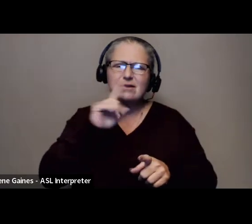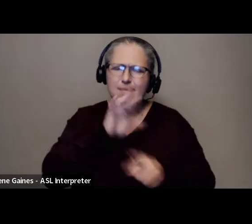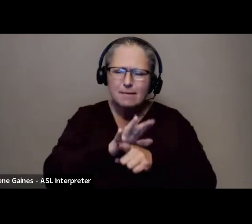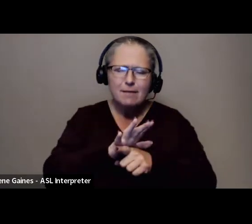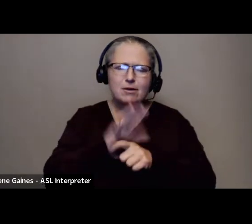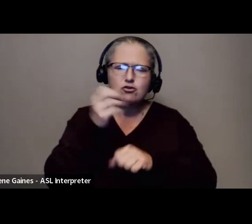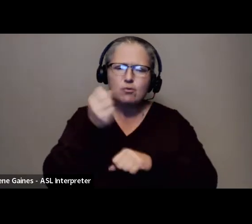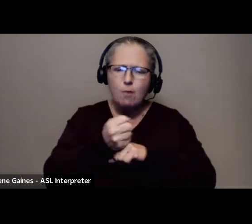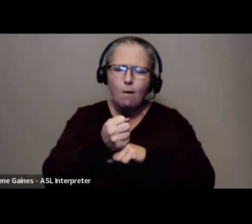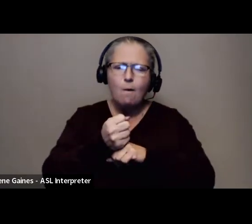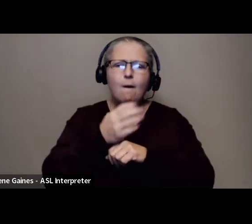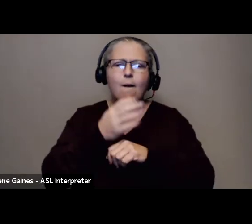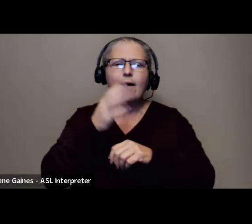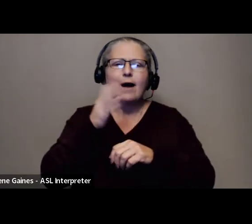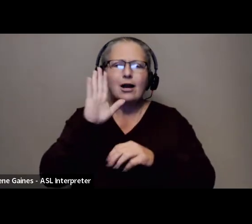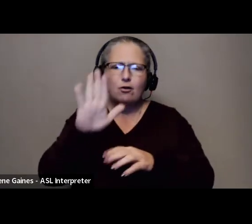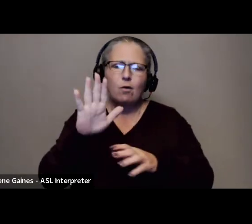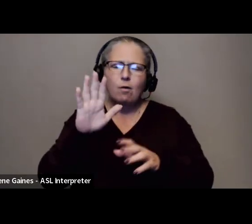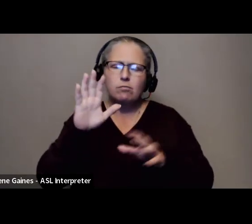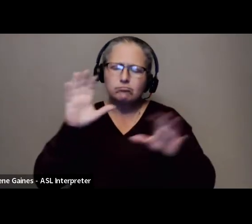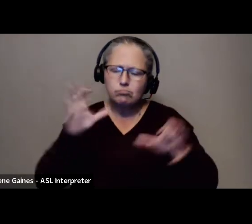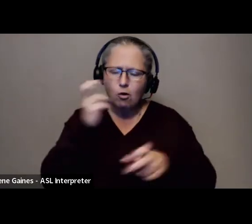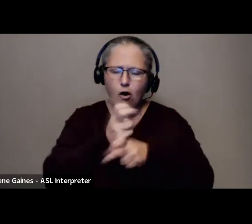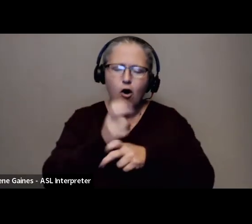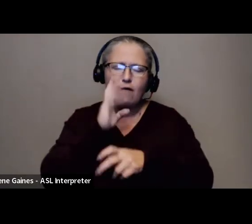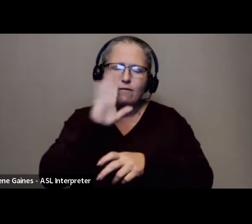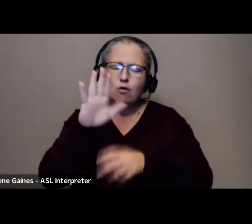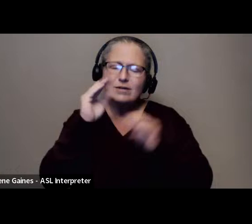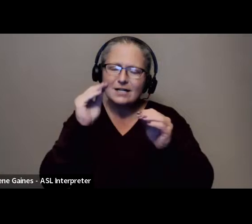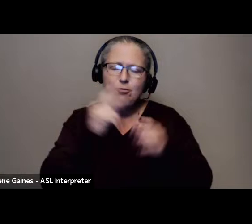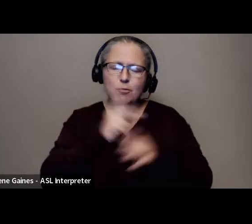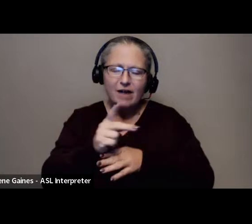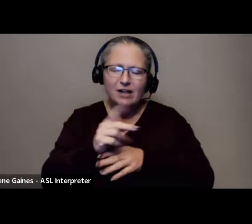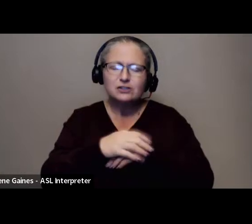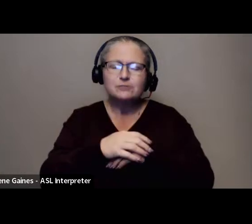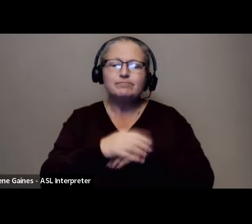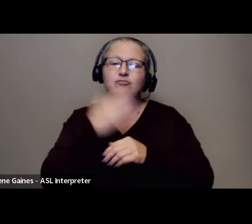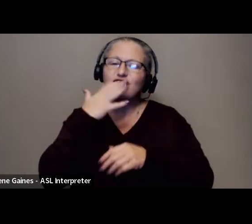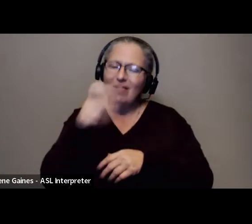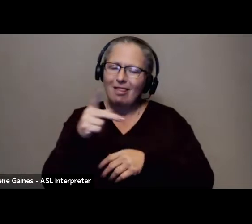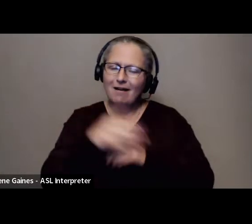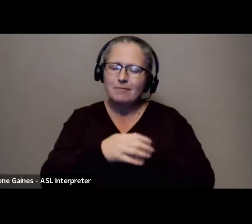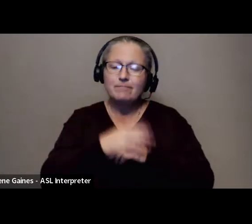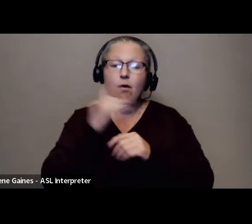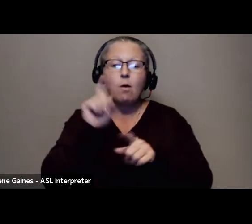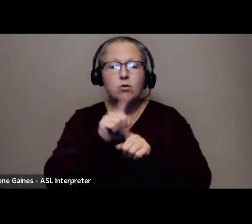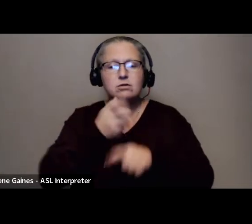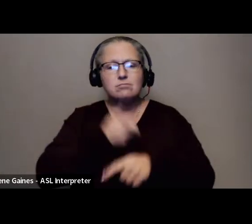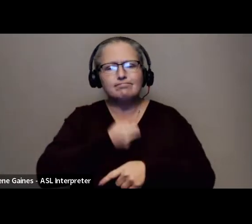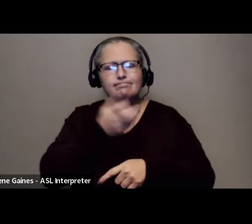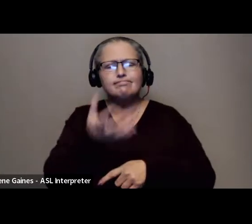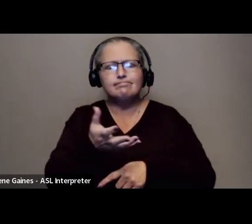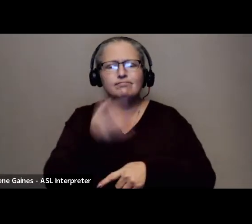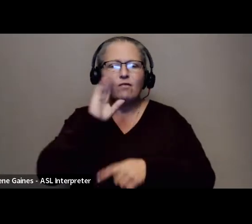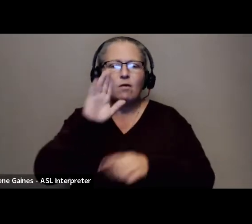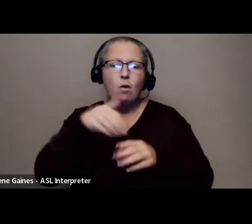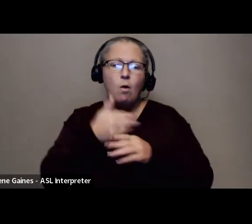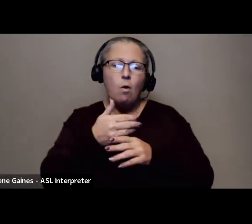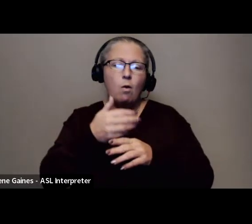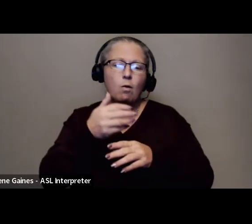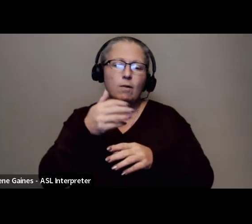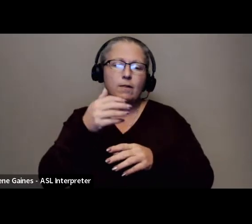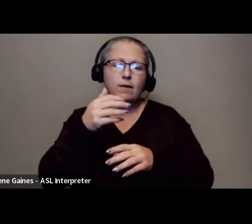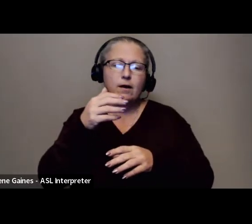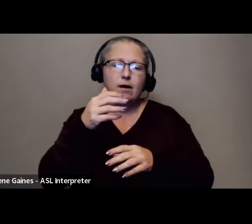your dedication to the teaching profession. Good luck. I also want to express our sympathy and support for all the innocents of the